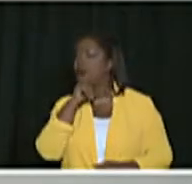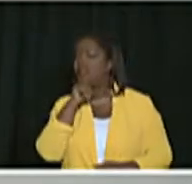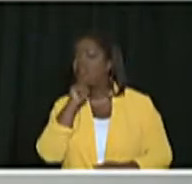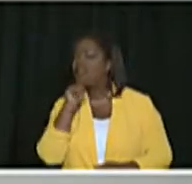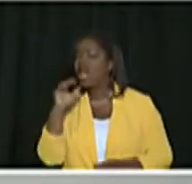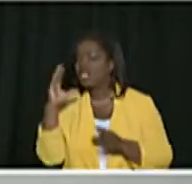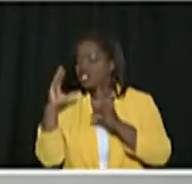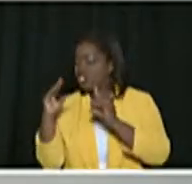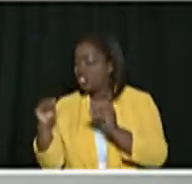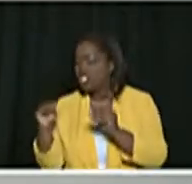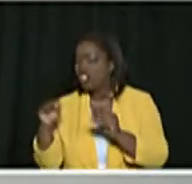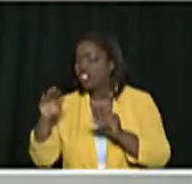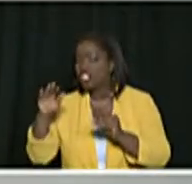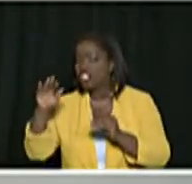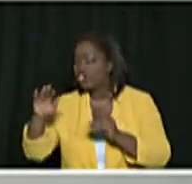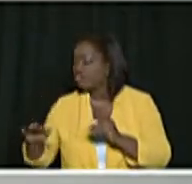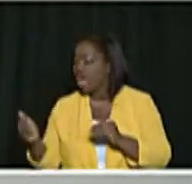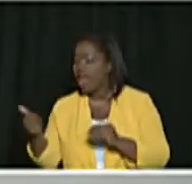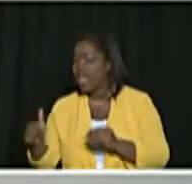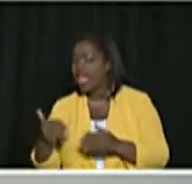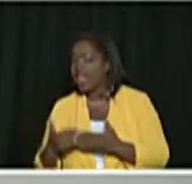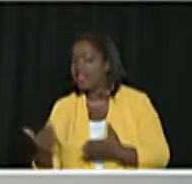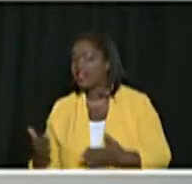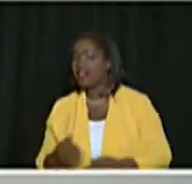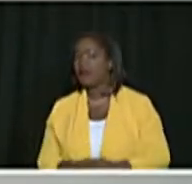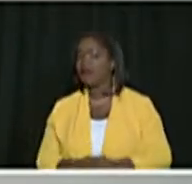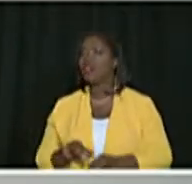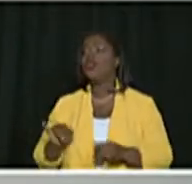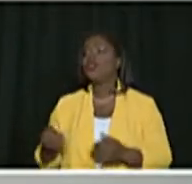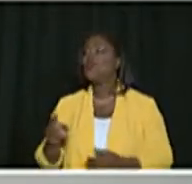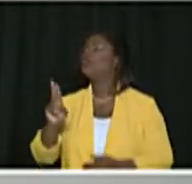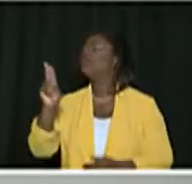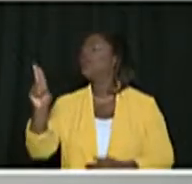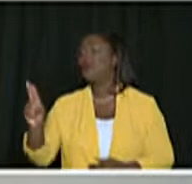child anything but using